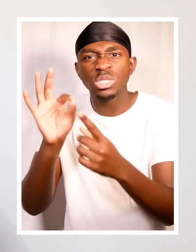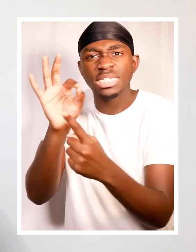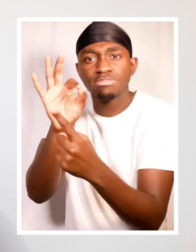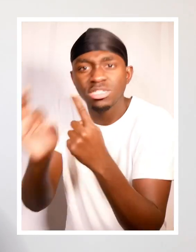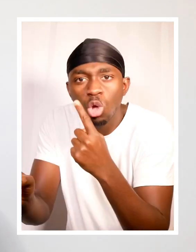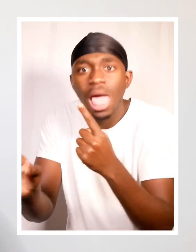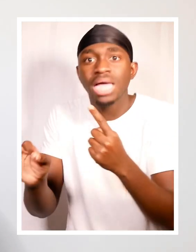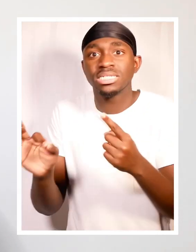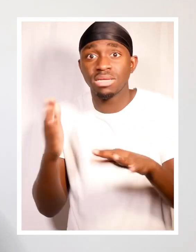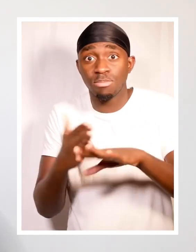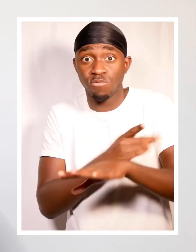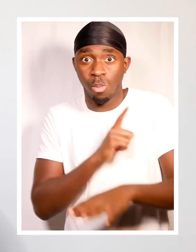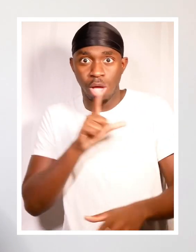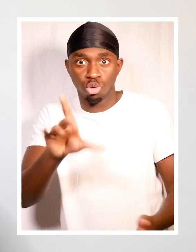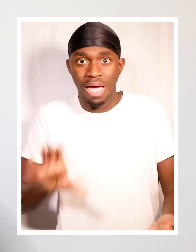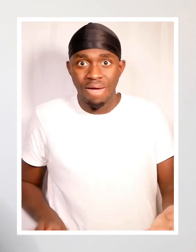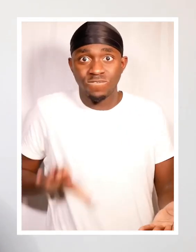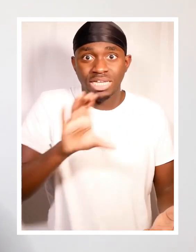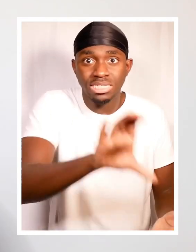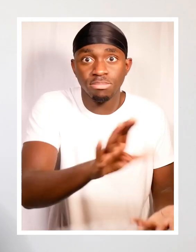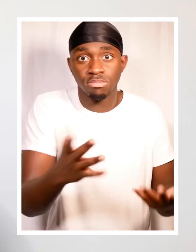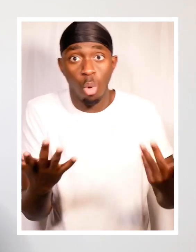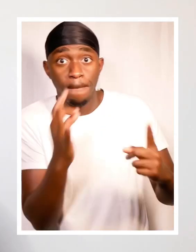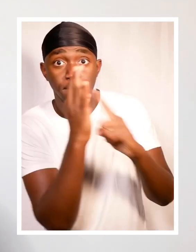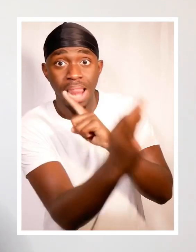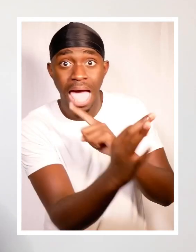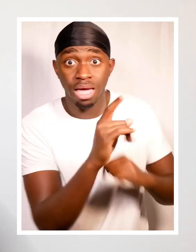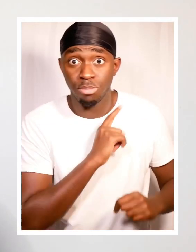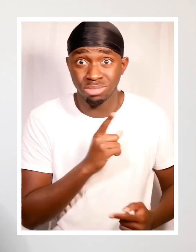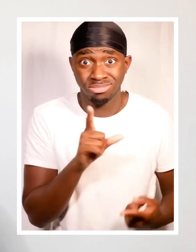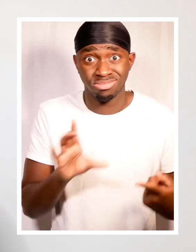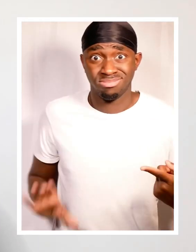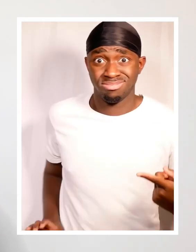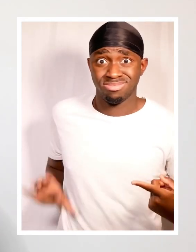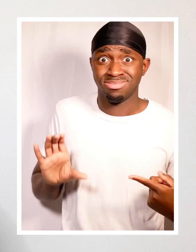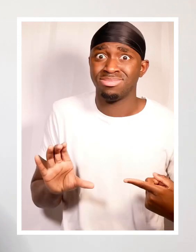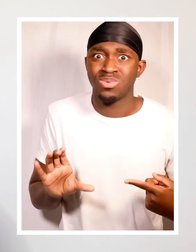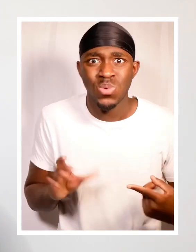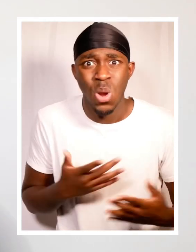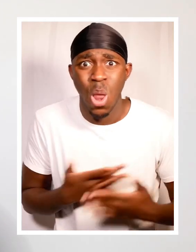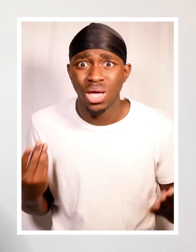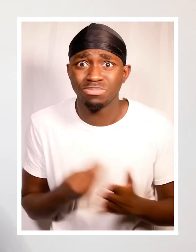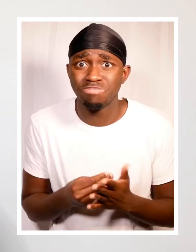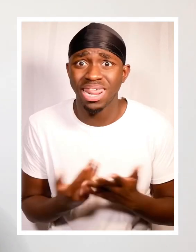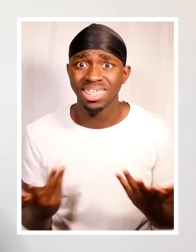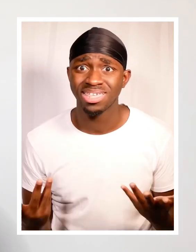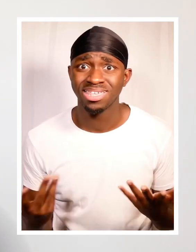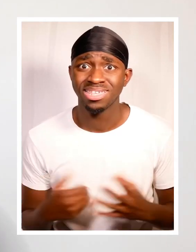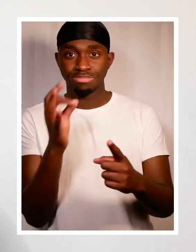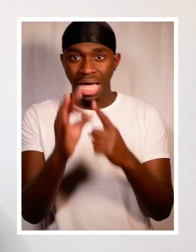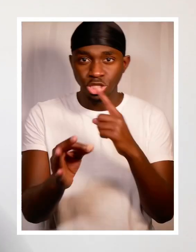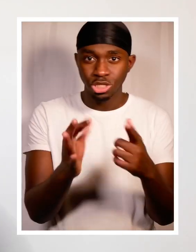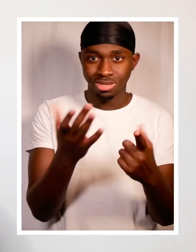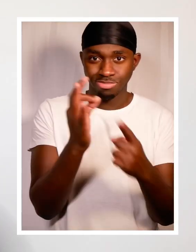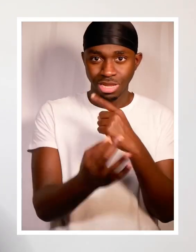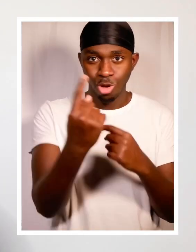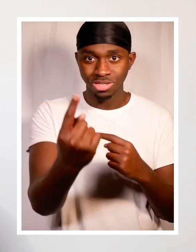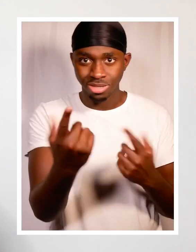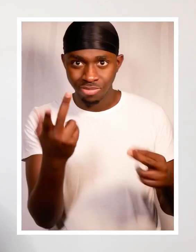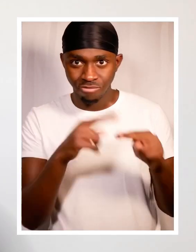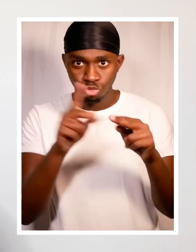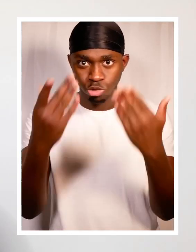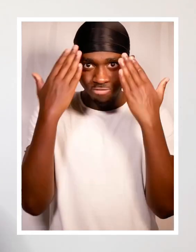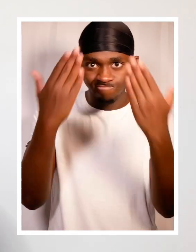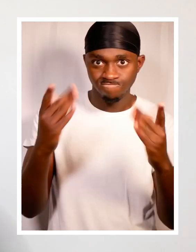keep that in mind like i mentioned before a lot of boot camps are very full stack heavy